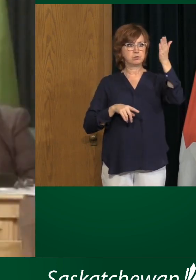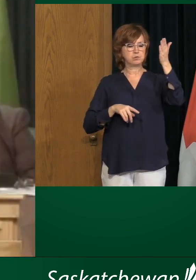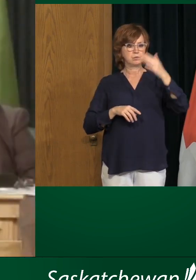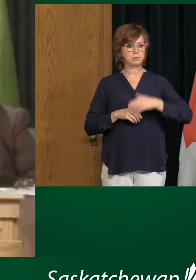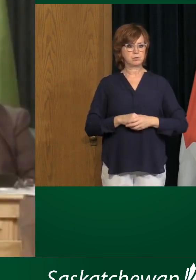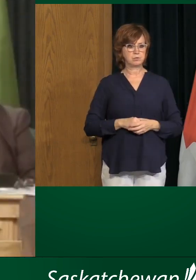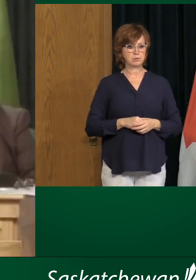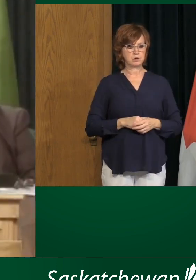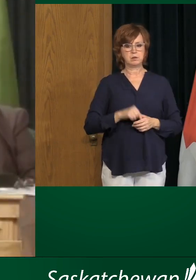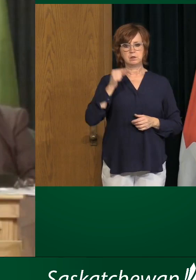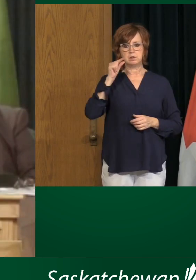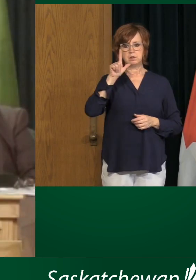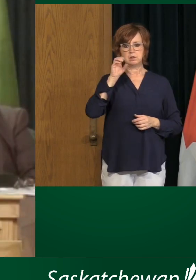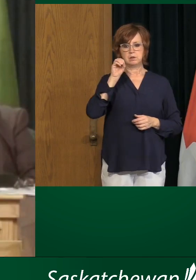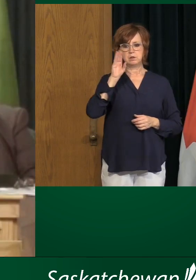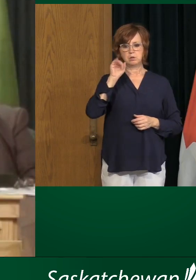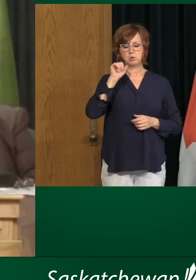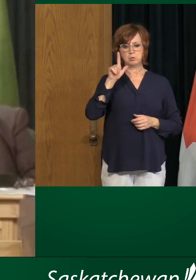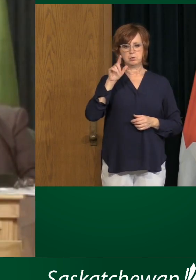Mumford with Global.